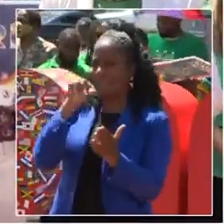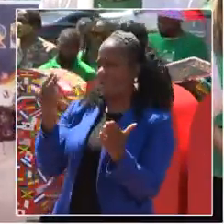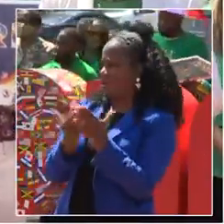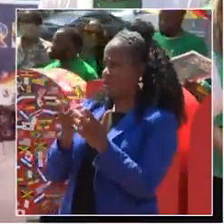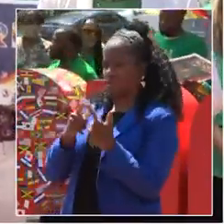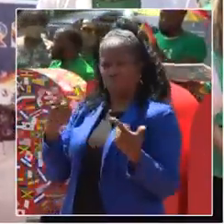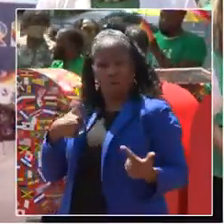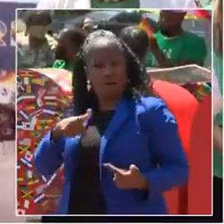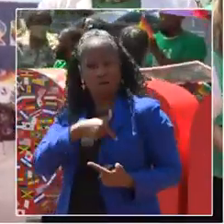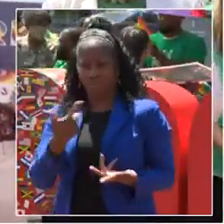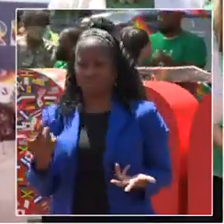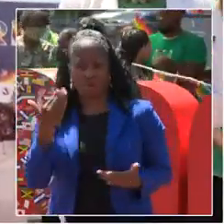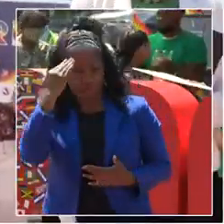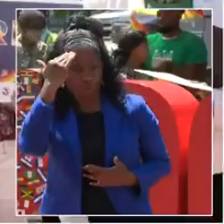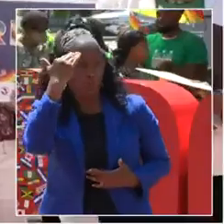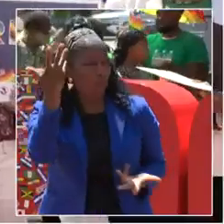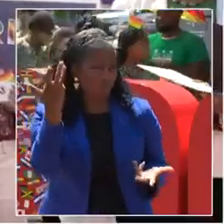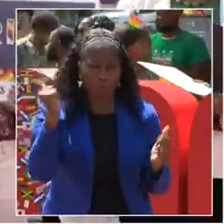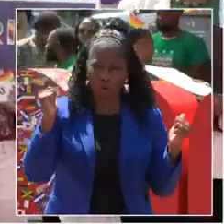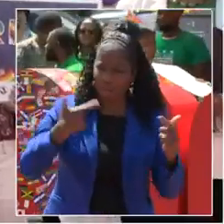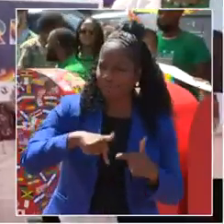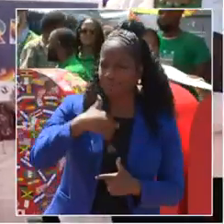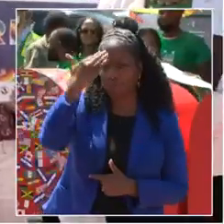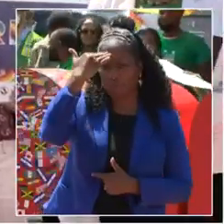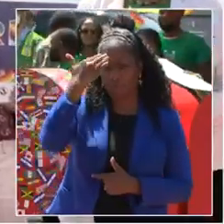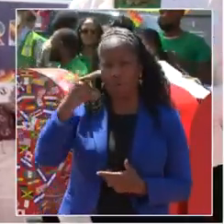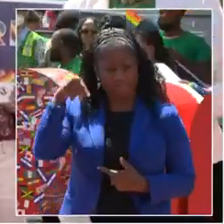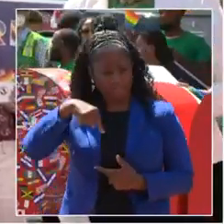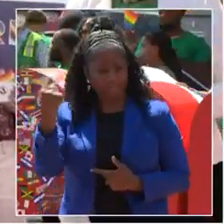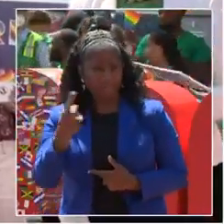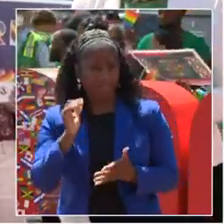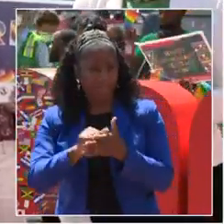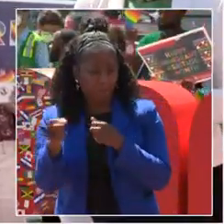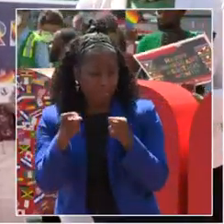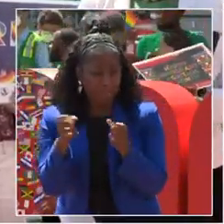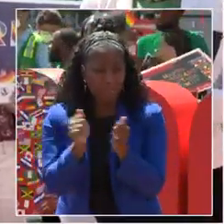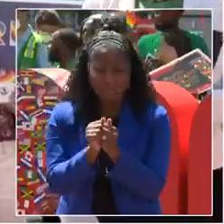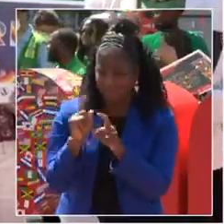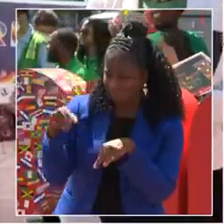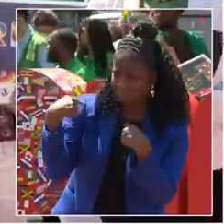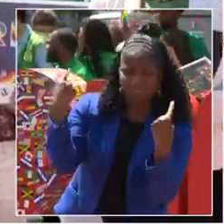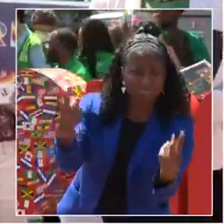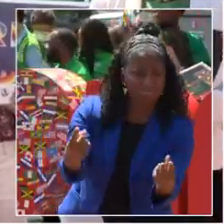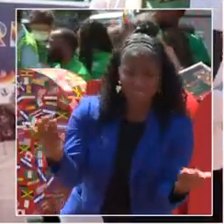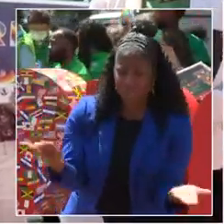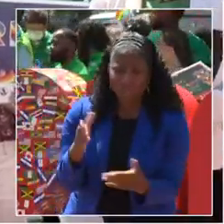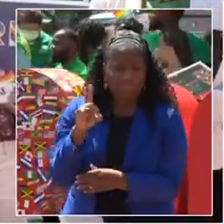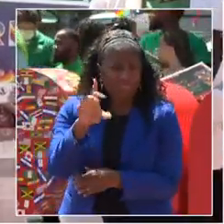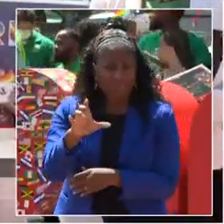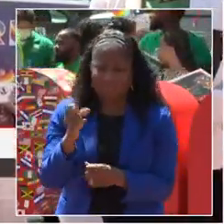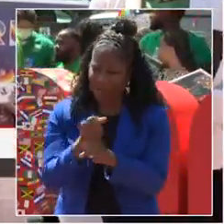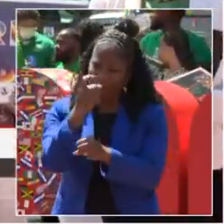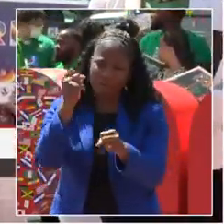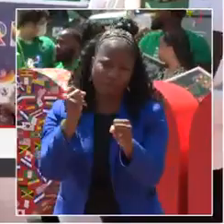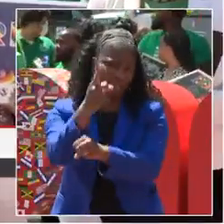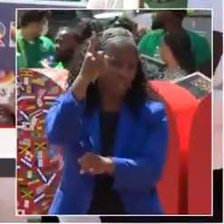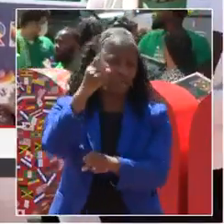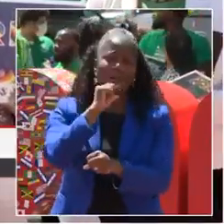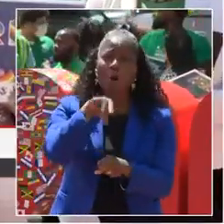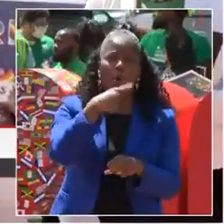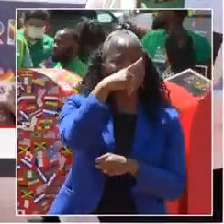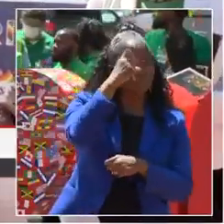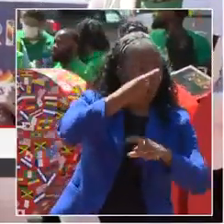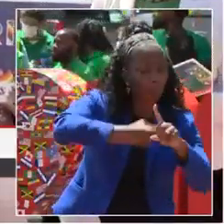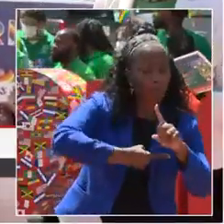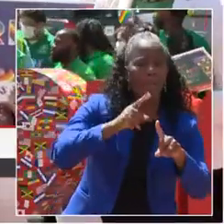the Metropolitan Police Department. As we all know, this is something that we deal with here in our nation's capital yearly, not just during the summer months,